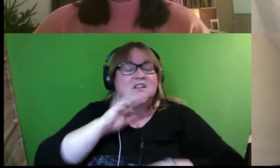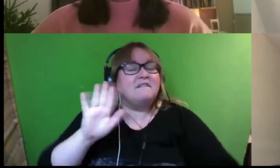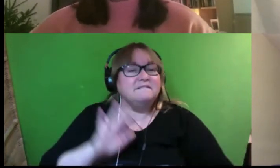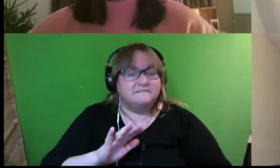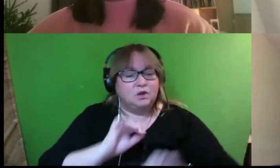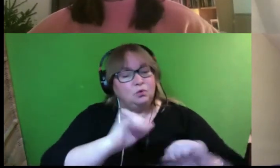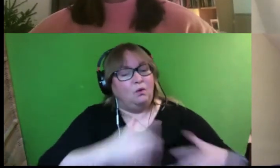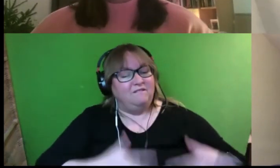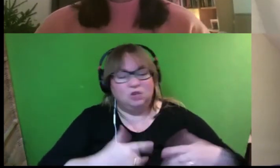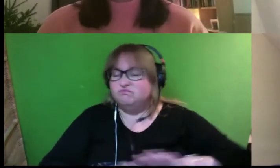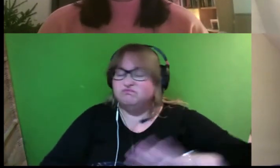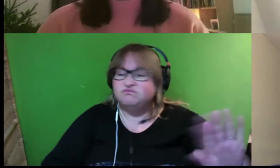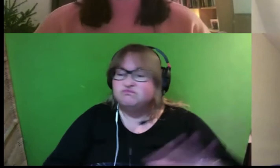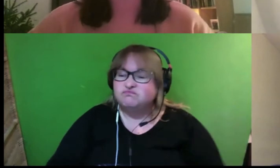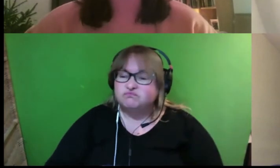Yeah.